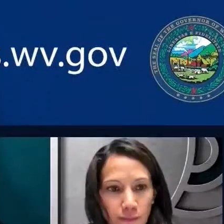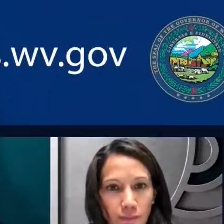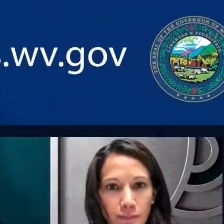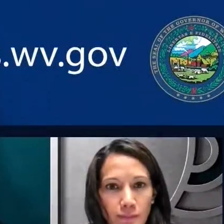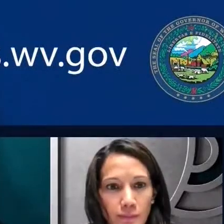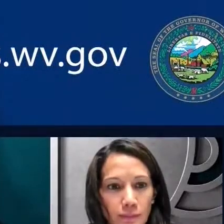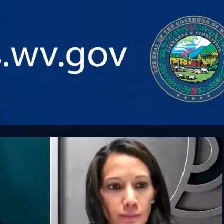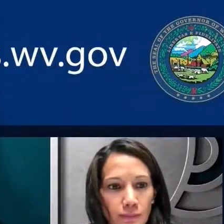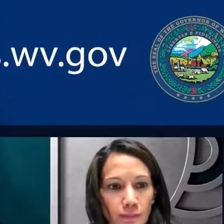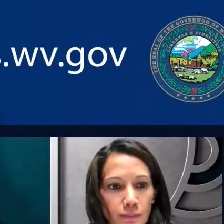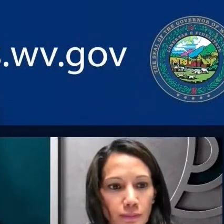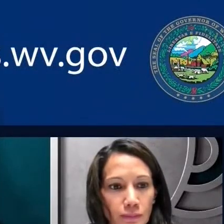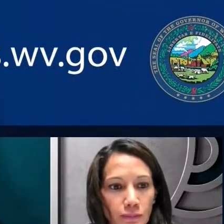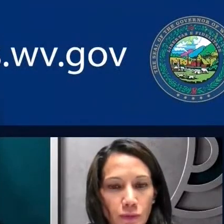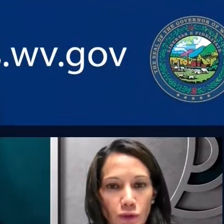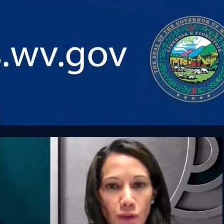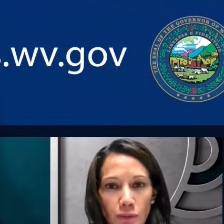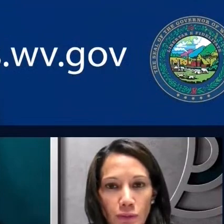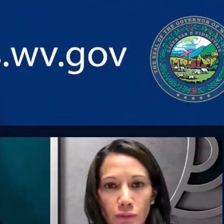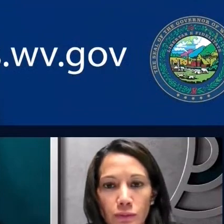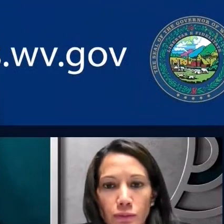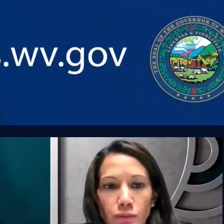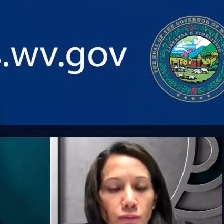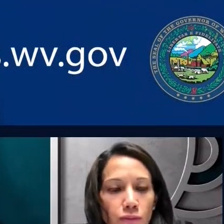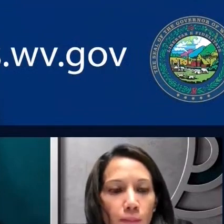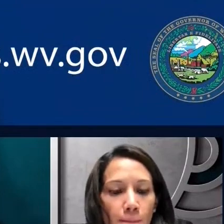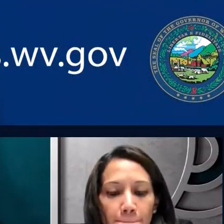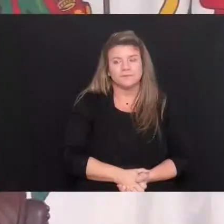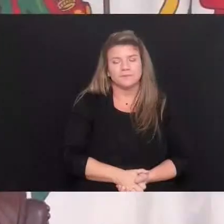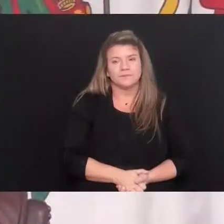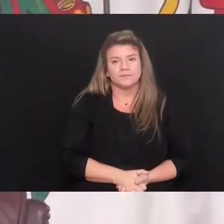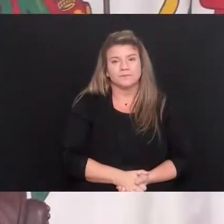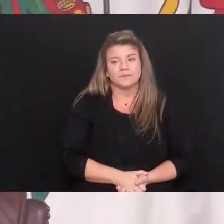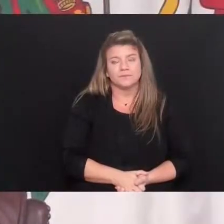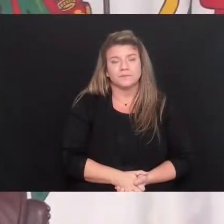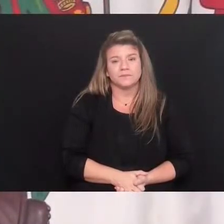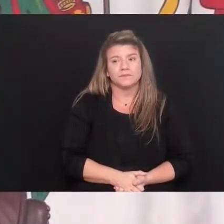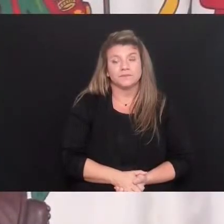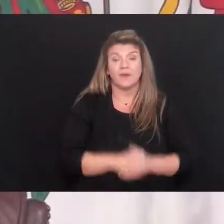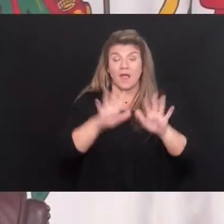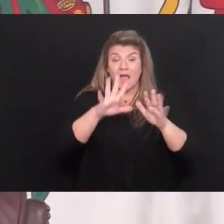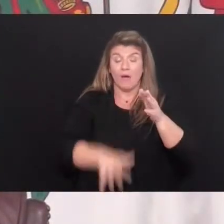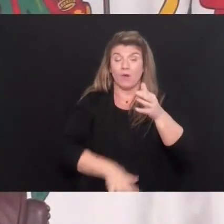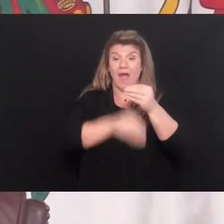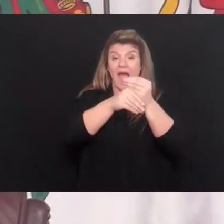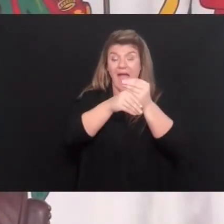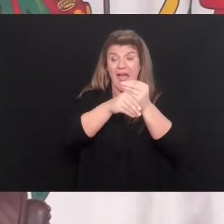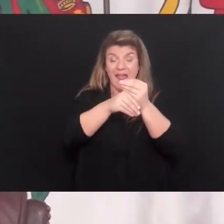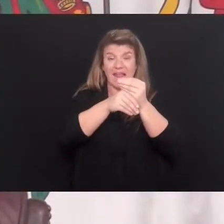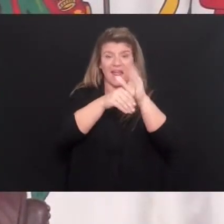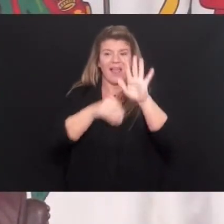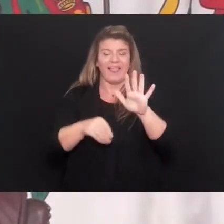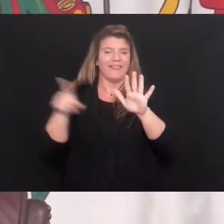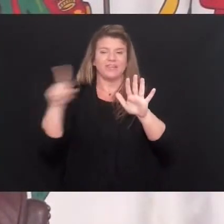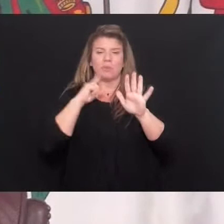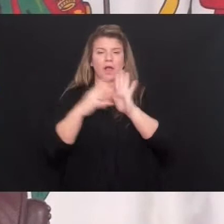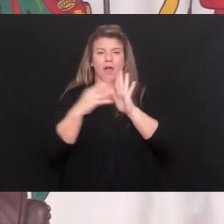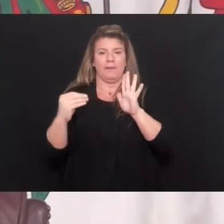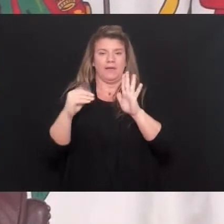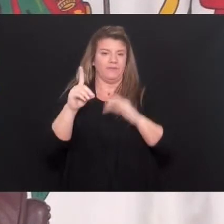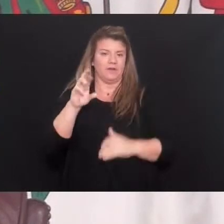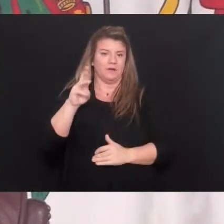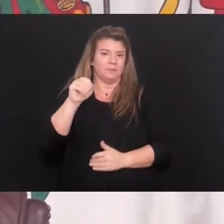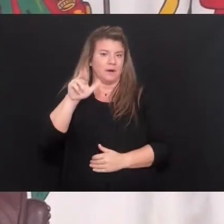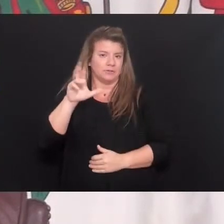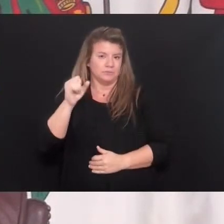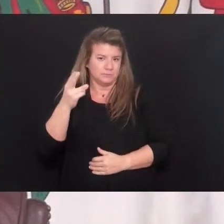To me, just a second. Charles, if I could just add just this, and it's just an echo of Dr. Marsh,